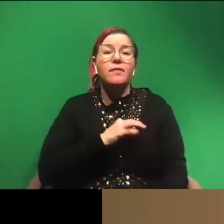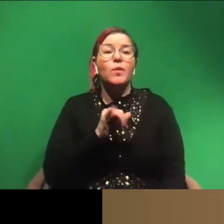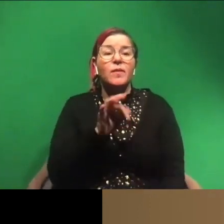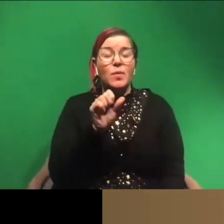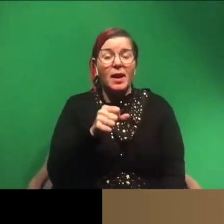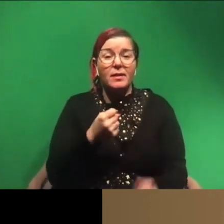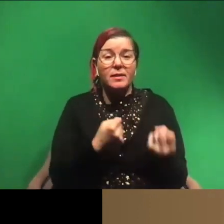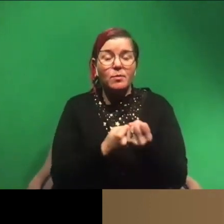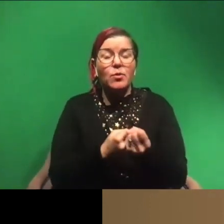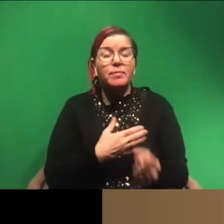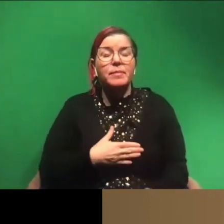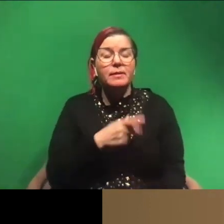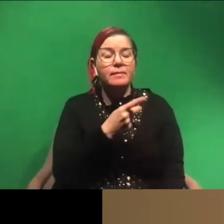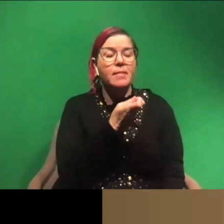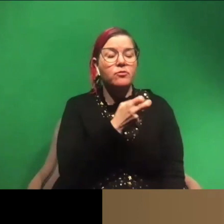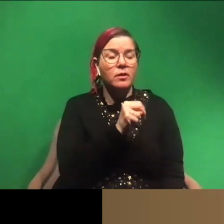support, please do so on